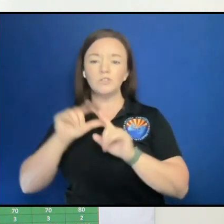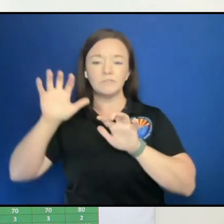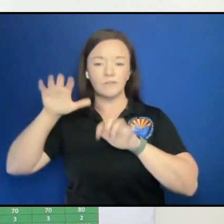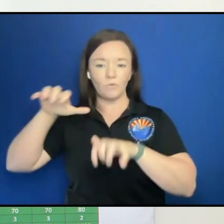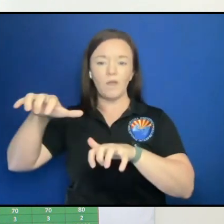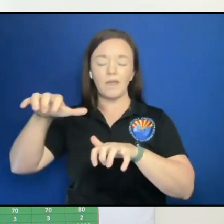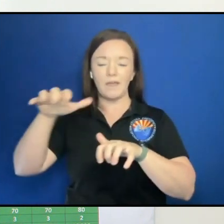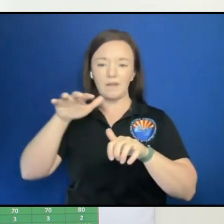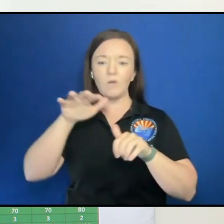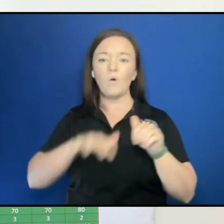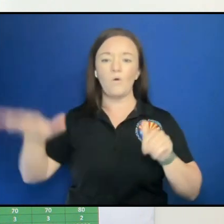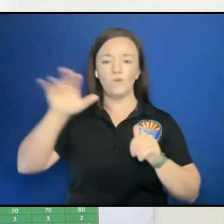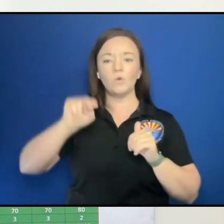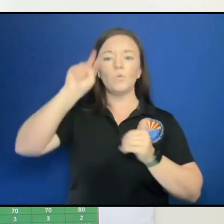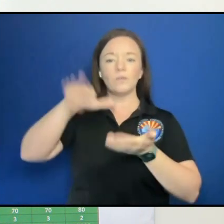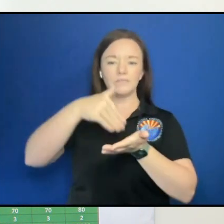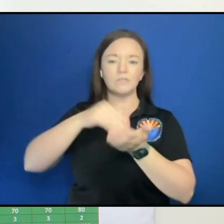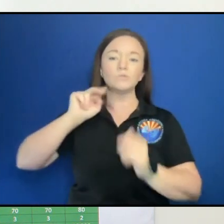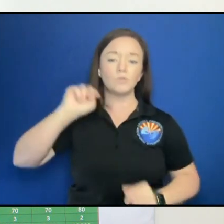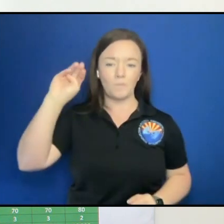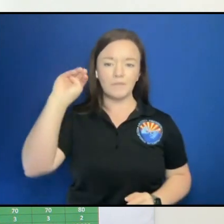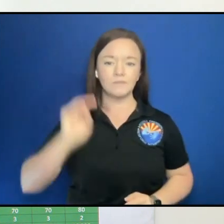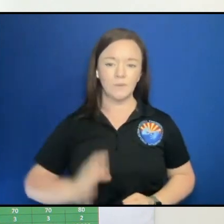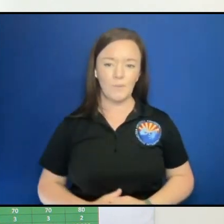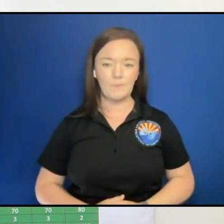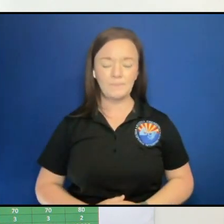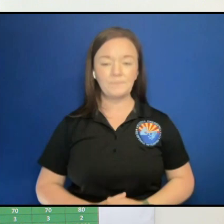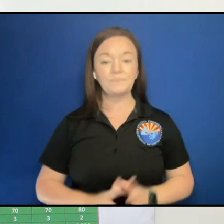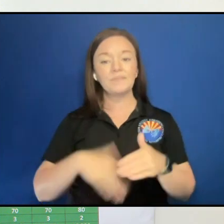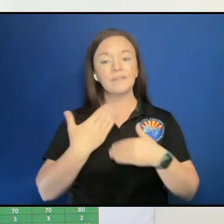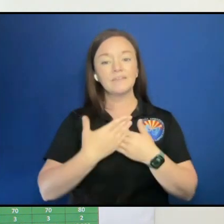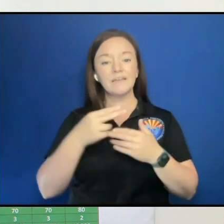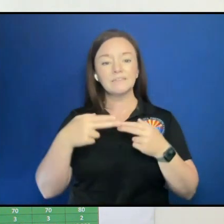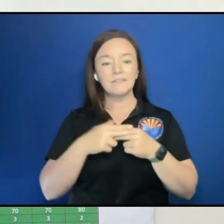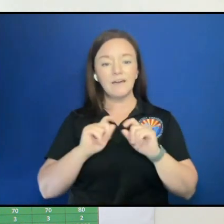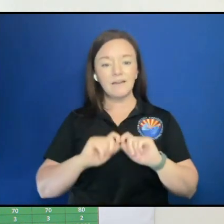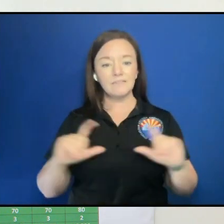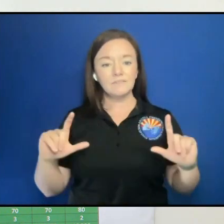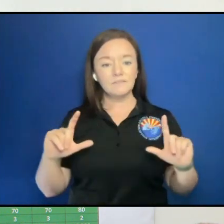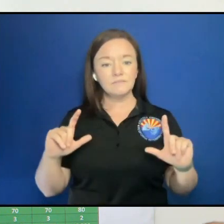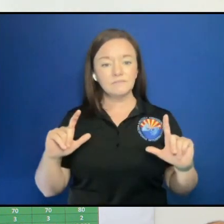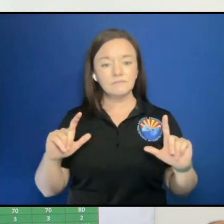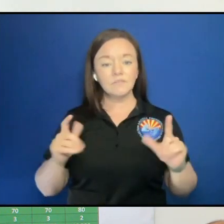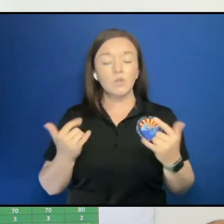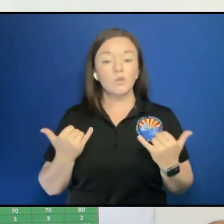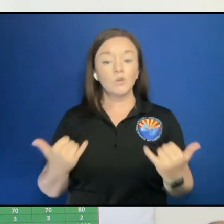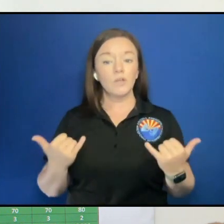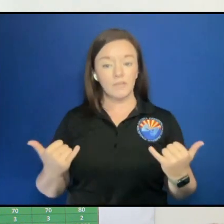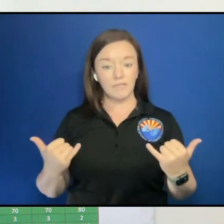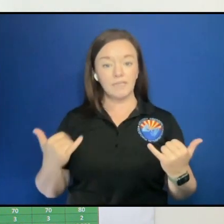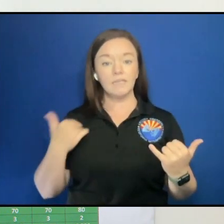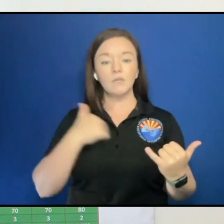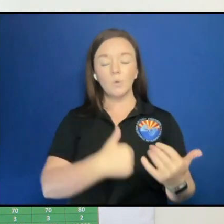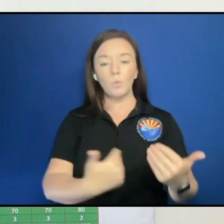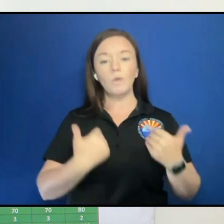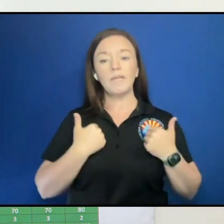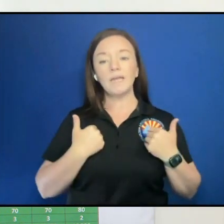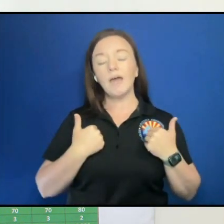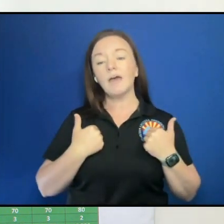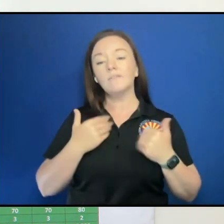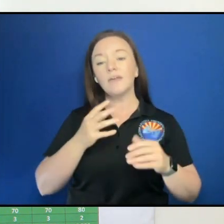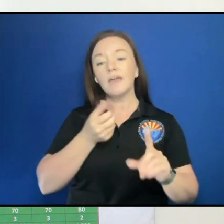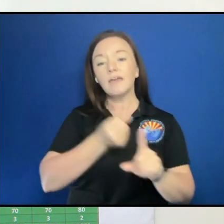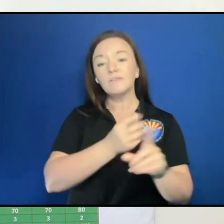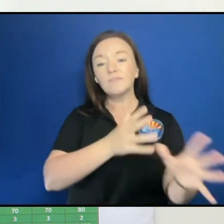north central New Mexico. Next slide, please. So currently, we have a flash flood watch in